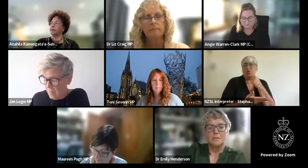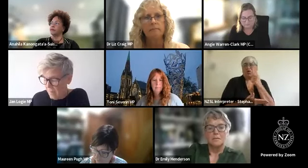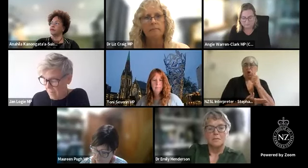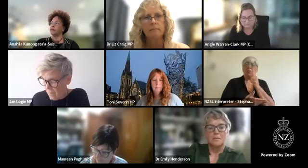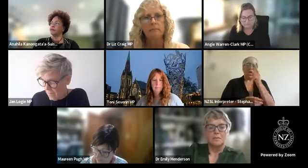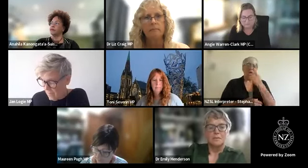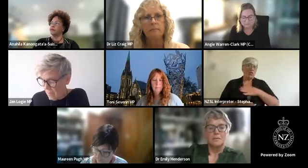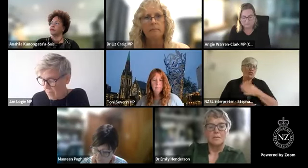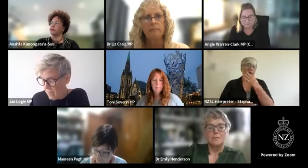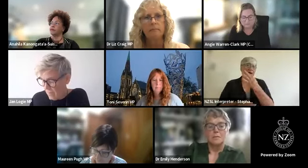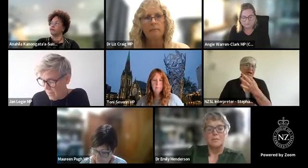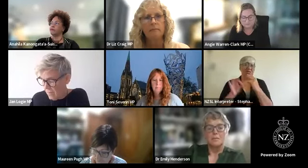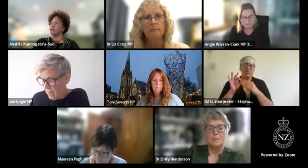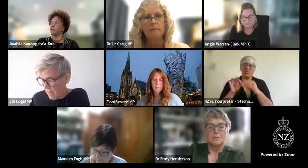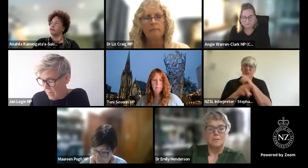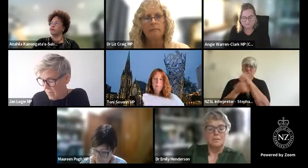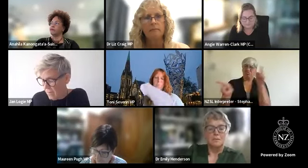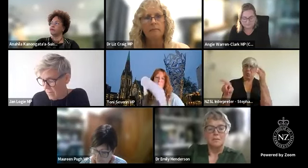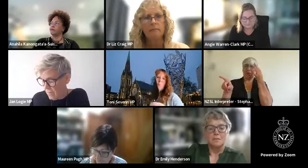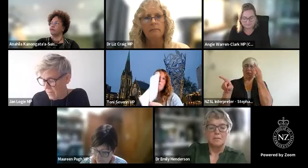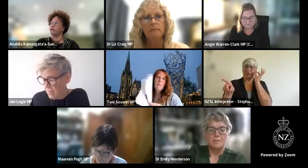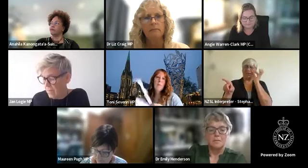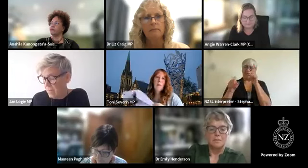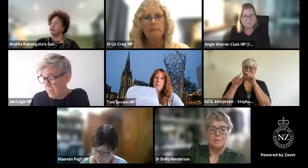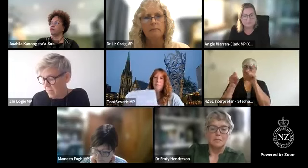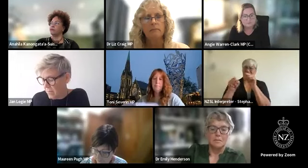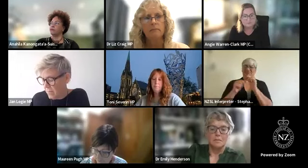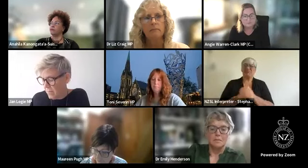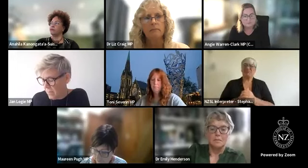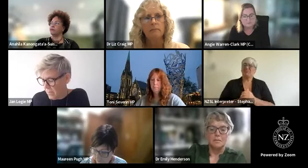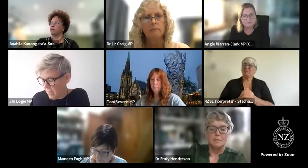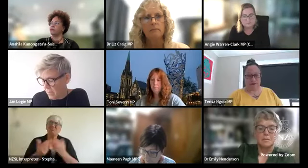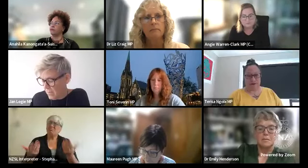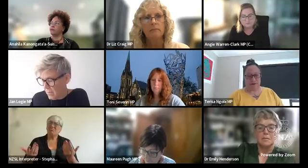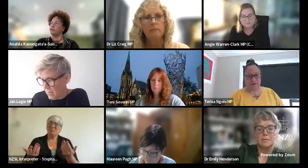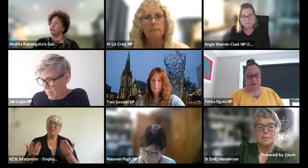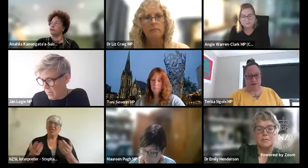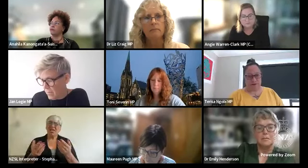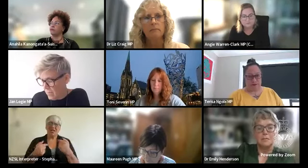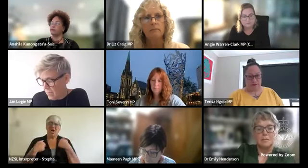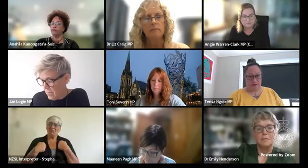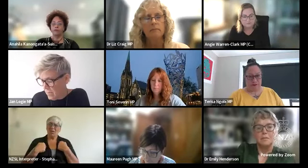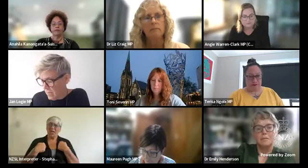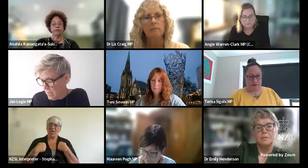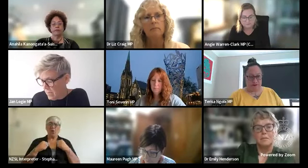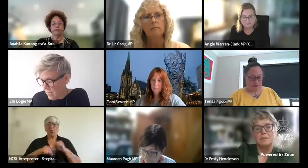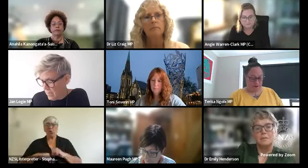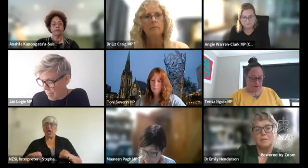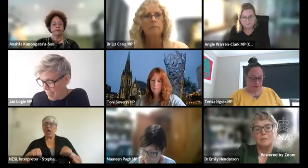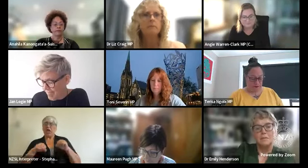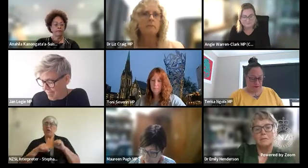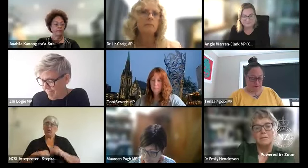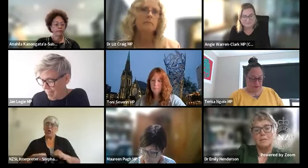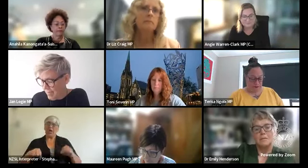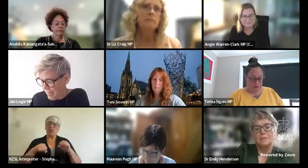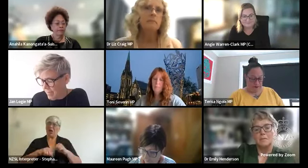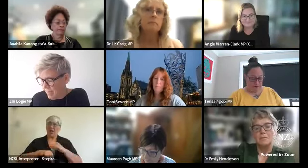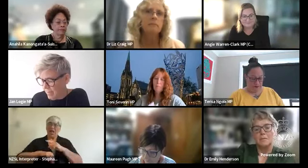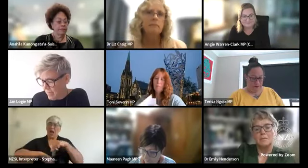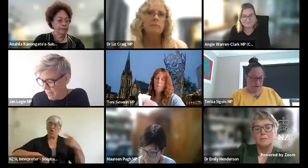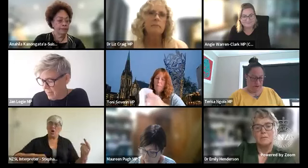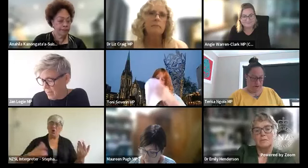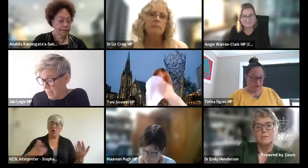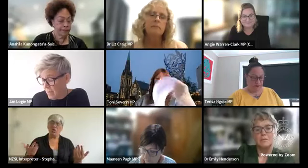for you as a committee. How long must we wait?